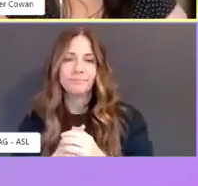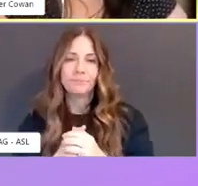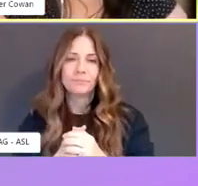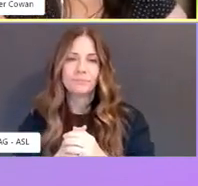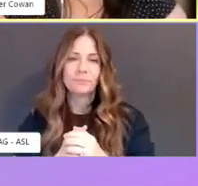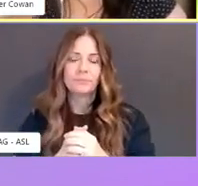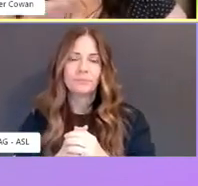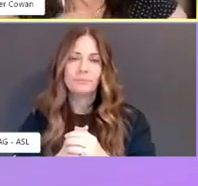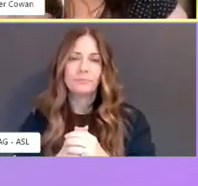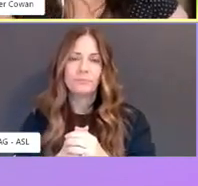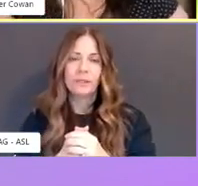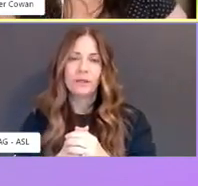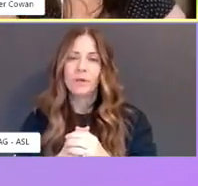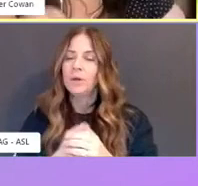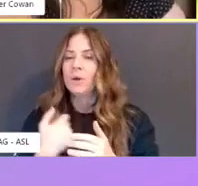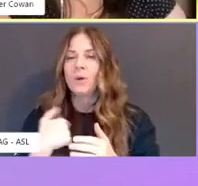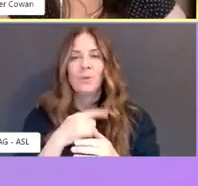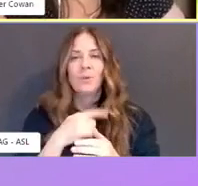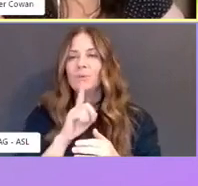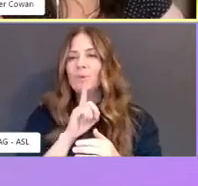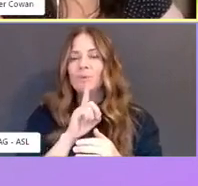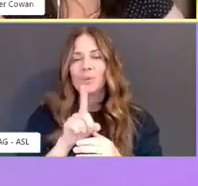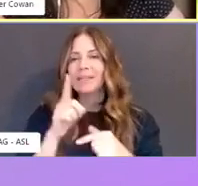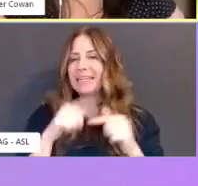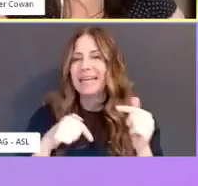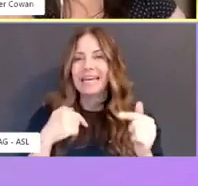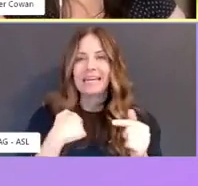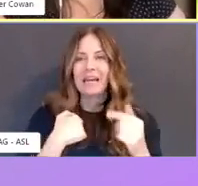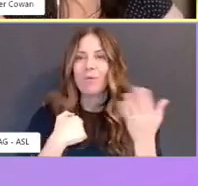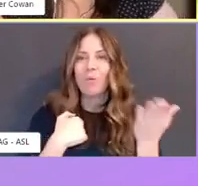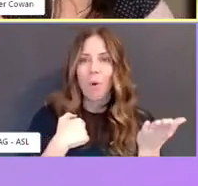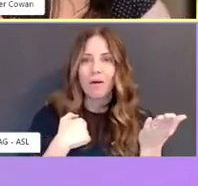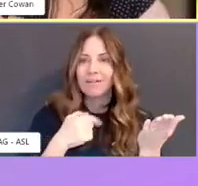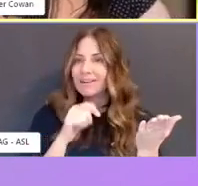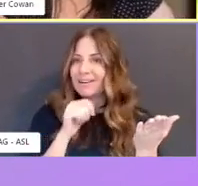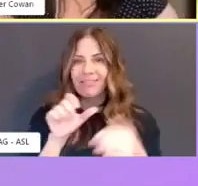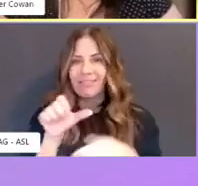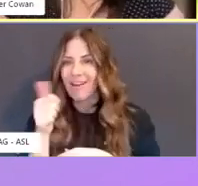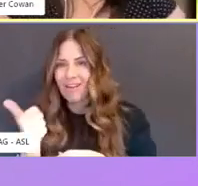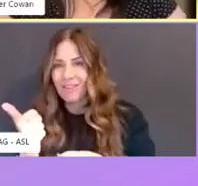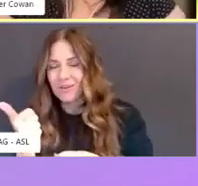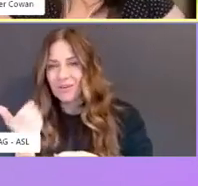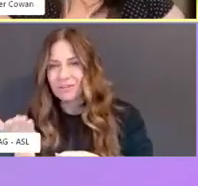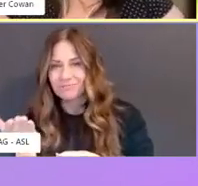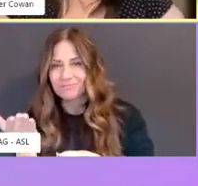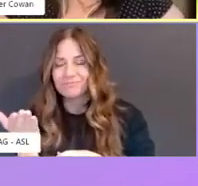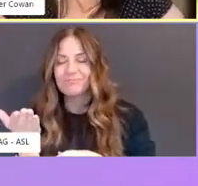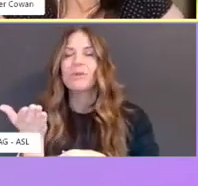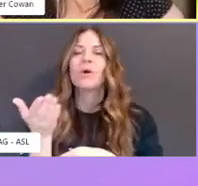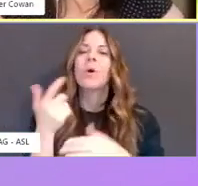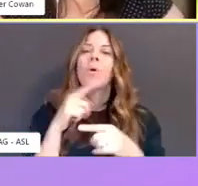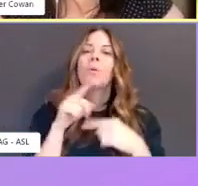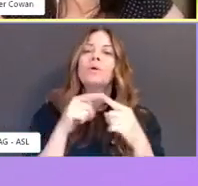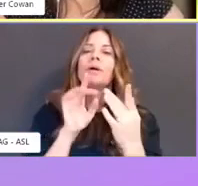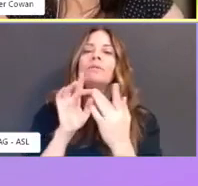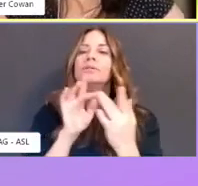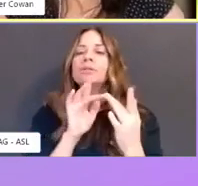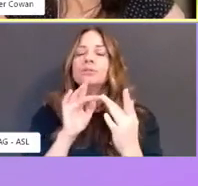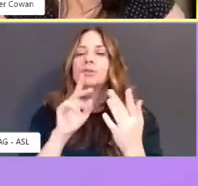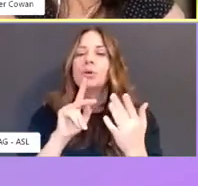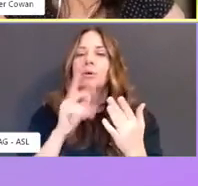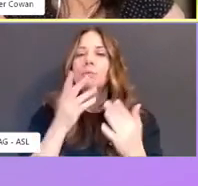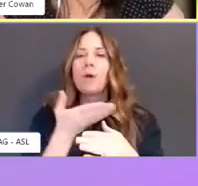In this case, we really can't have one without the other. And what I'm getting at is when it comes to digital products and